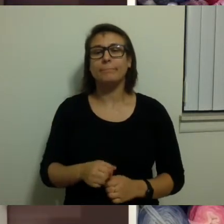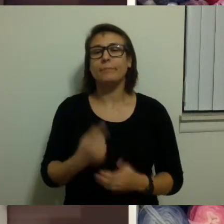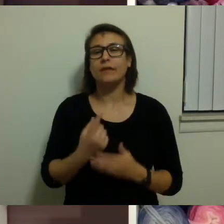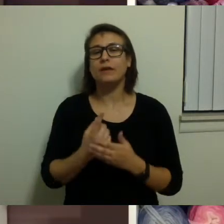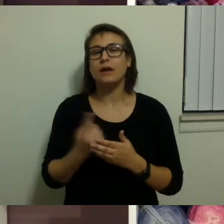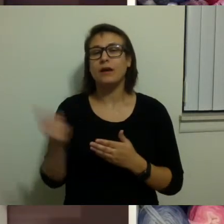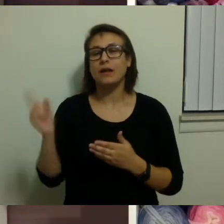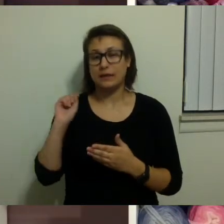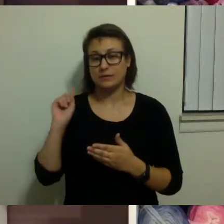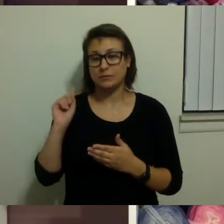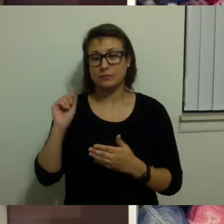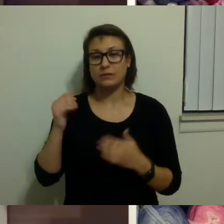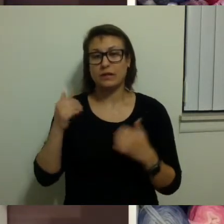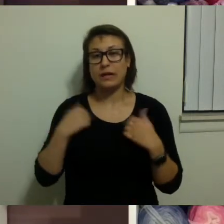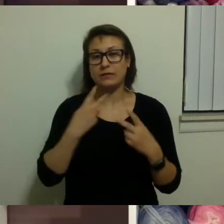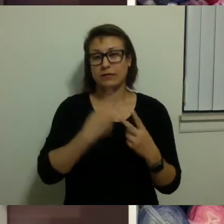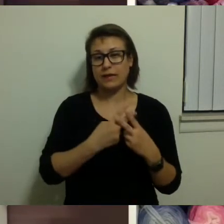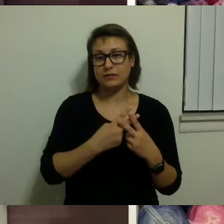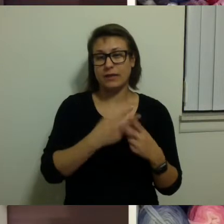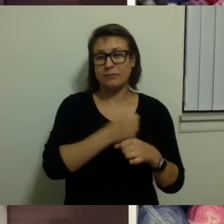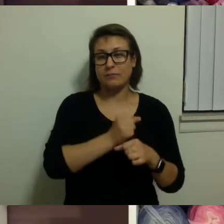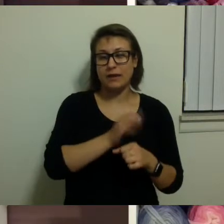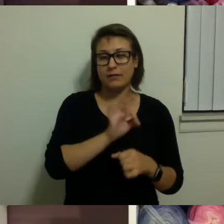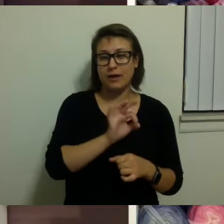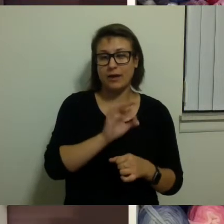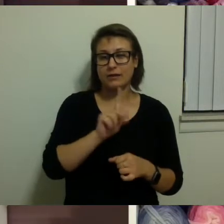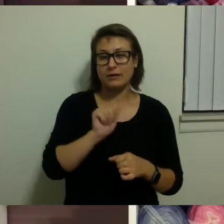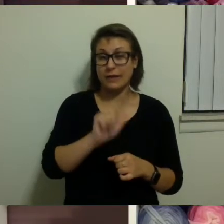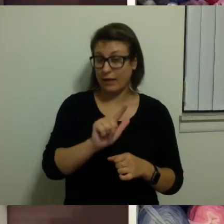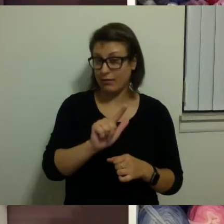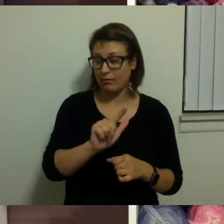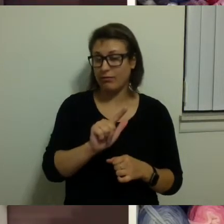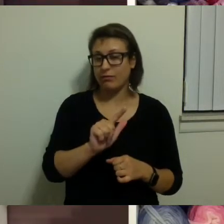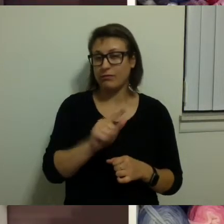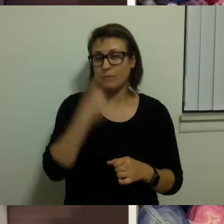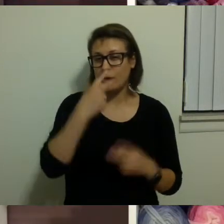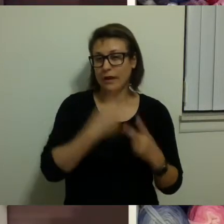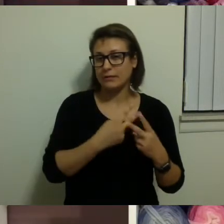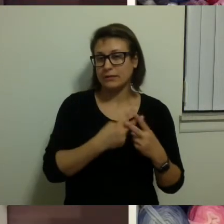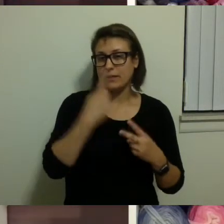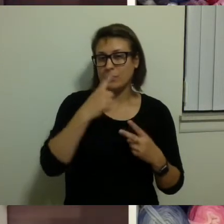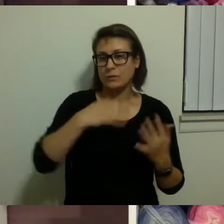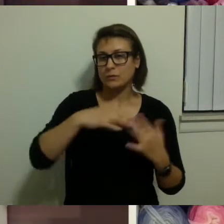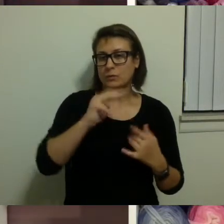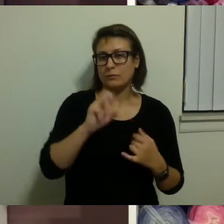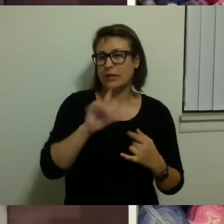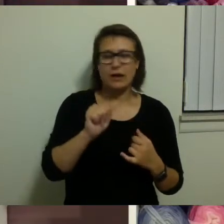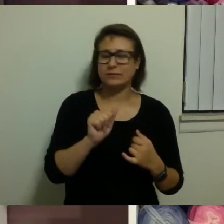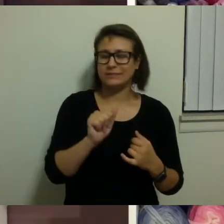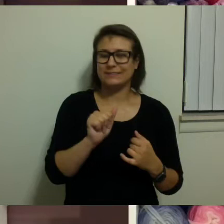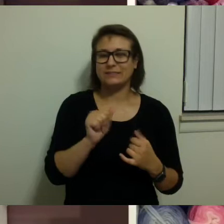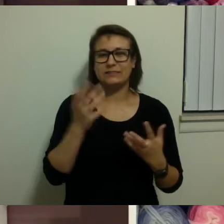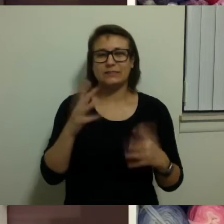Last episode I had hashtag make nine cal as the hashtag for social media. And